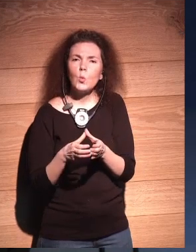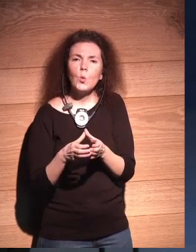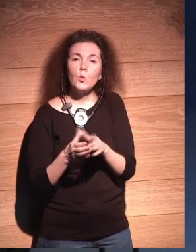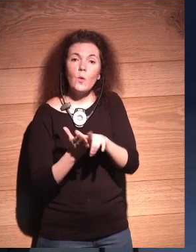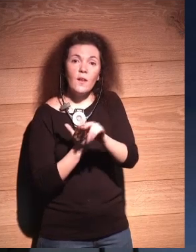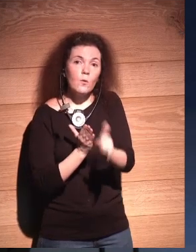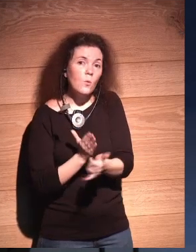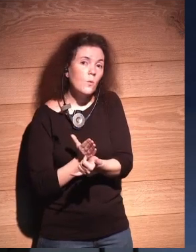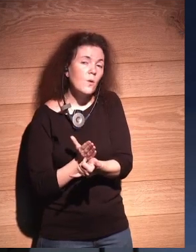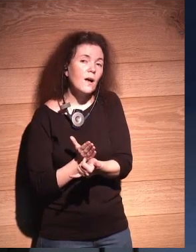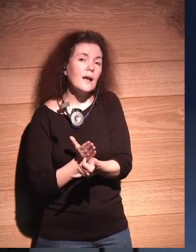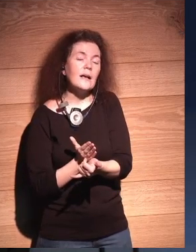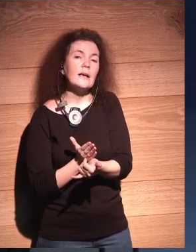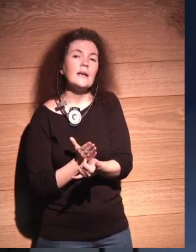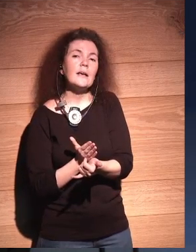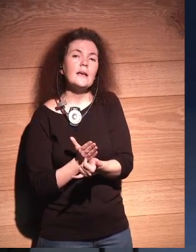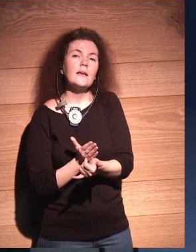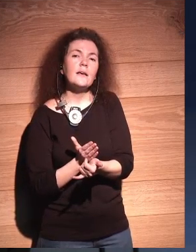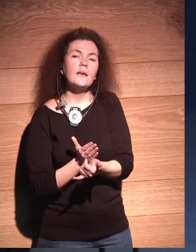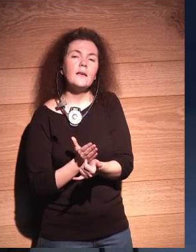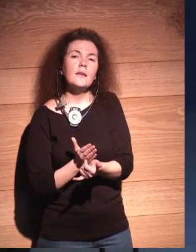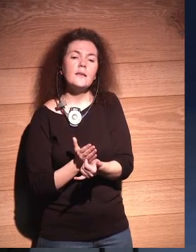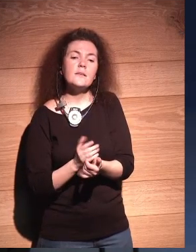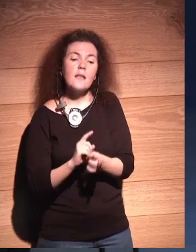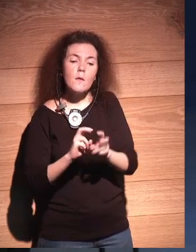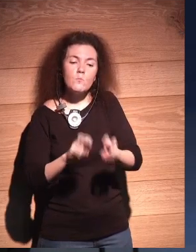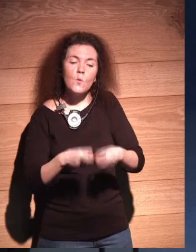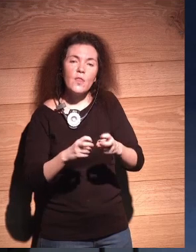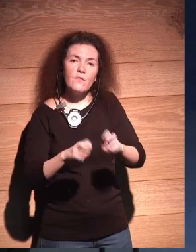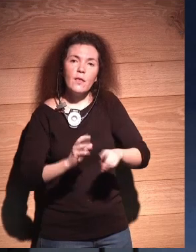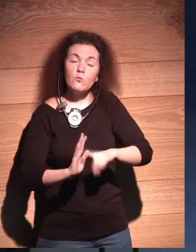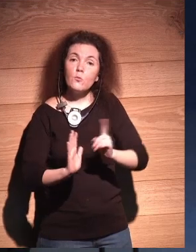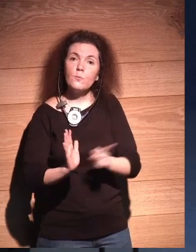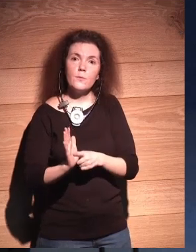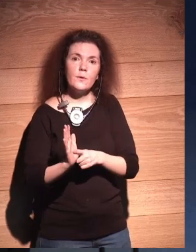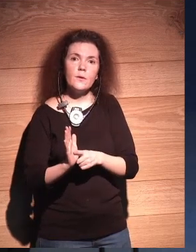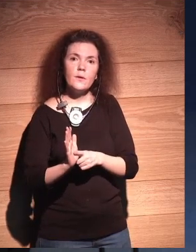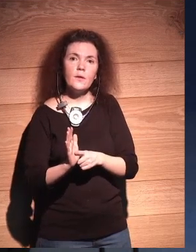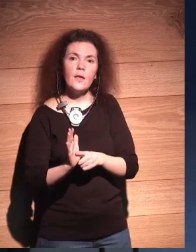news, and you're like, what kind of story is that? It's really, really